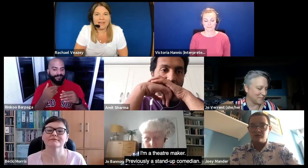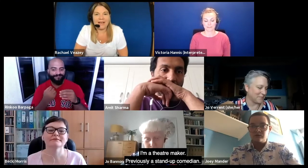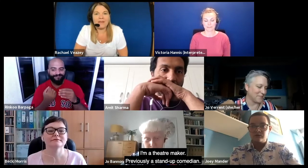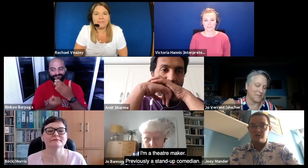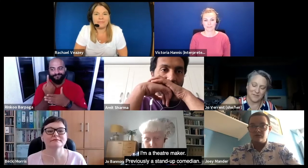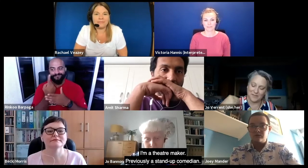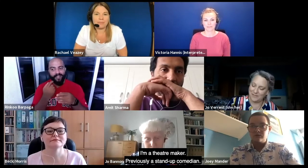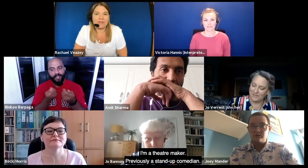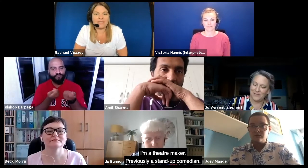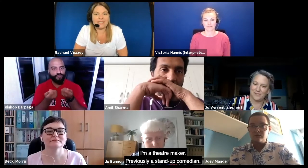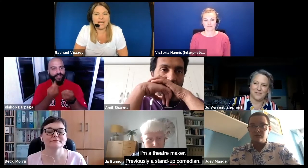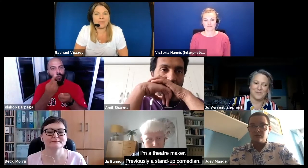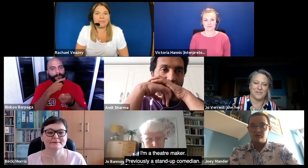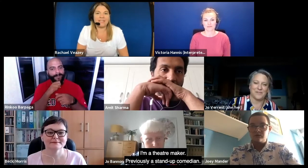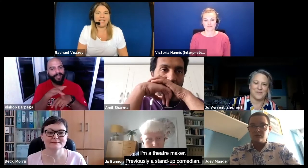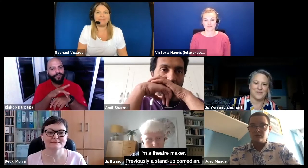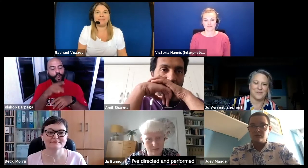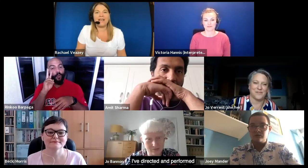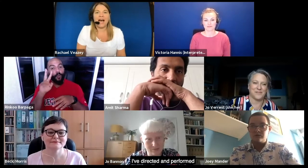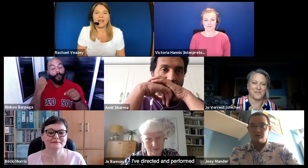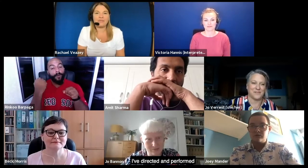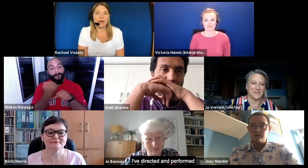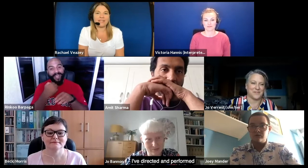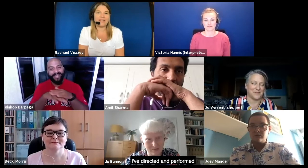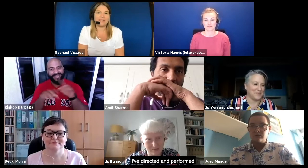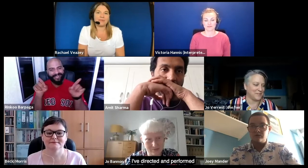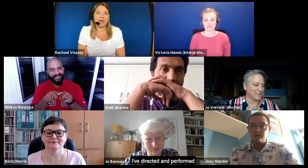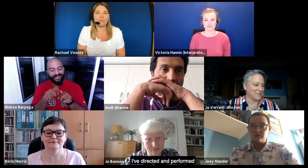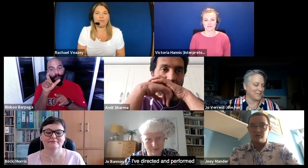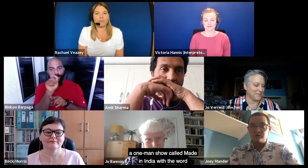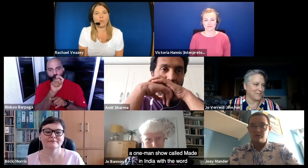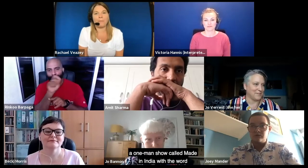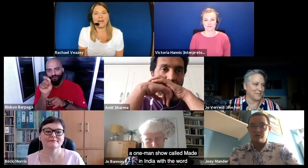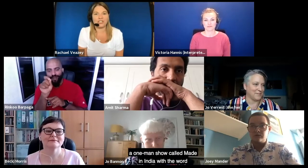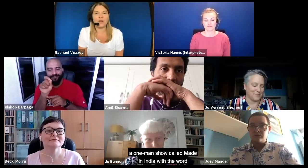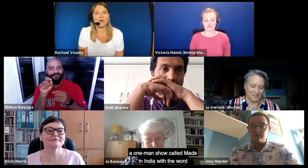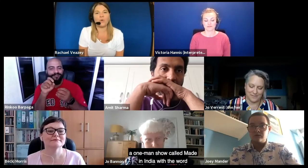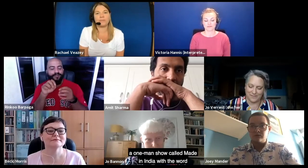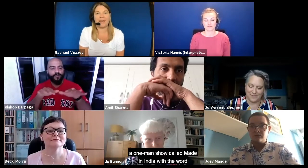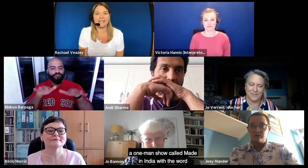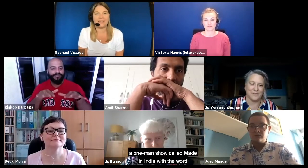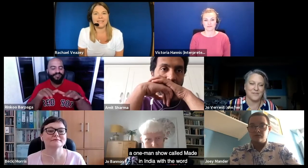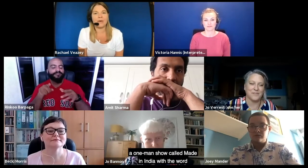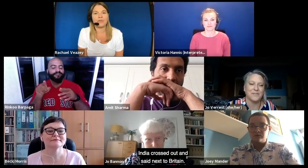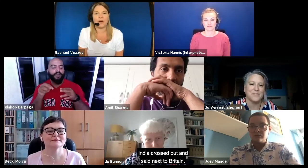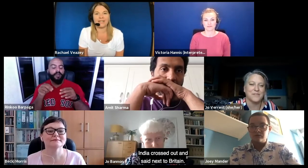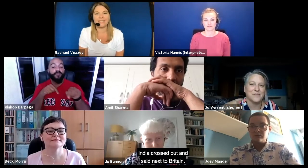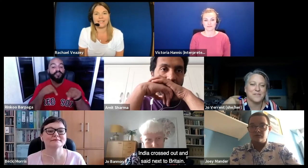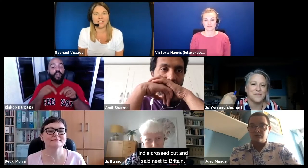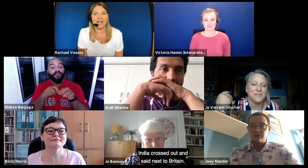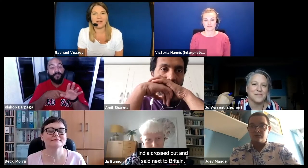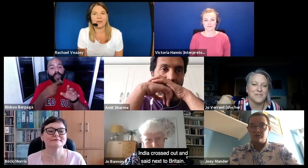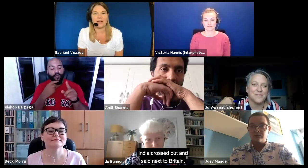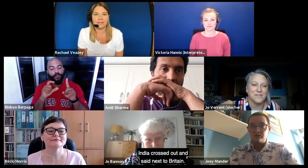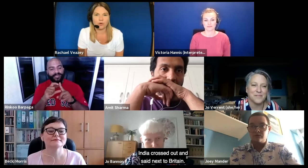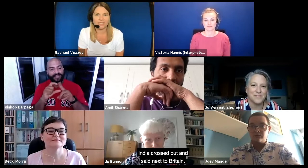theatre maker, previously a stand-up comedian, and I've directed and performed a one-man show called Made in India, with the word India